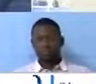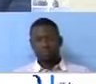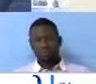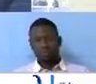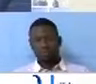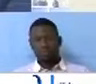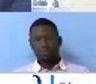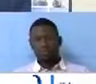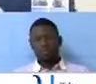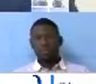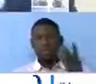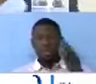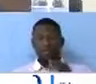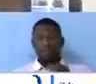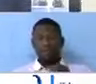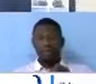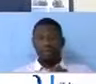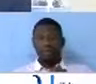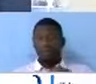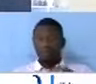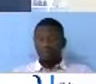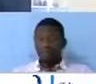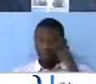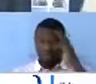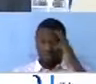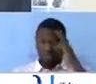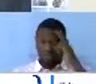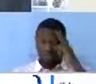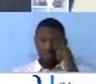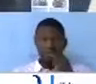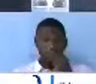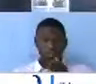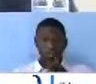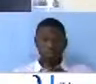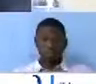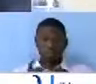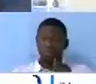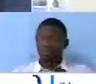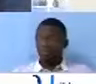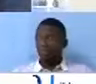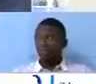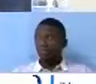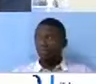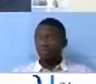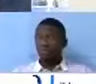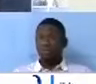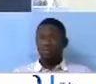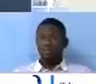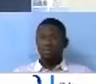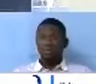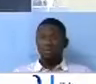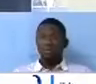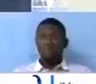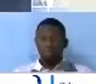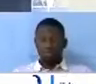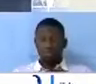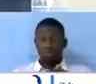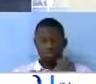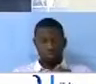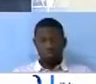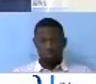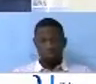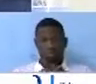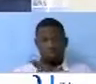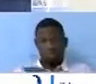this. If it is a foolish suggestion, say it. You know, but you could have resigned. It was an